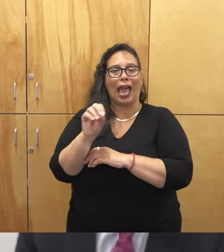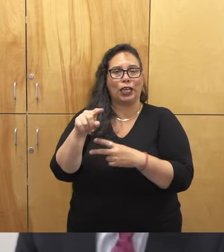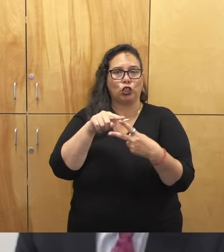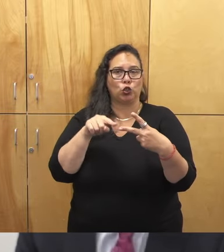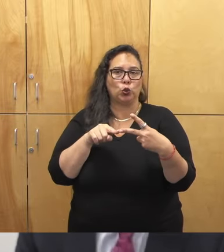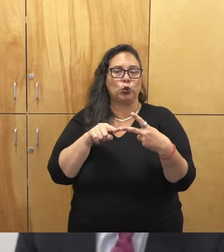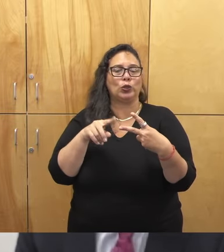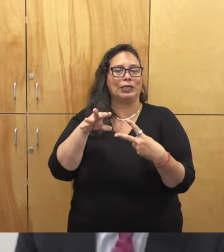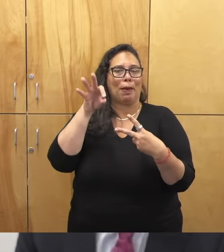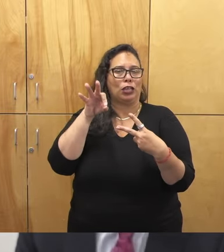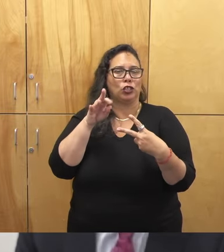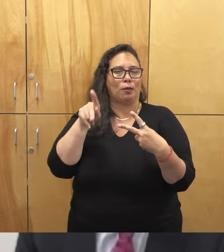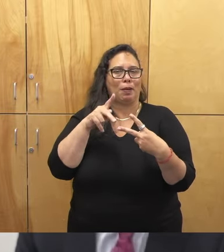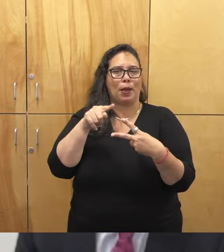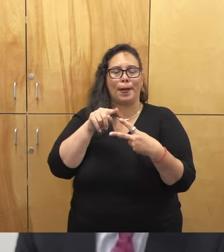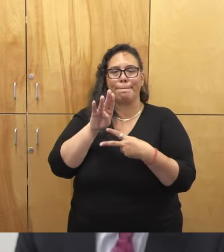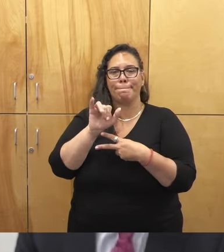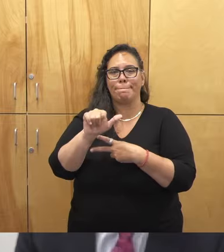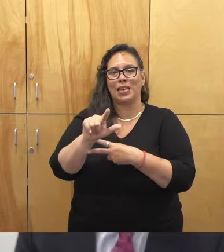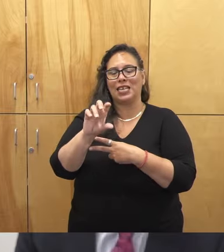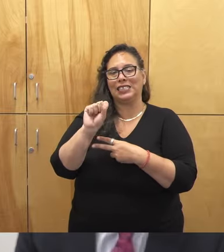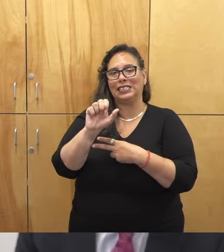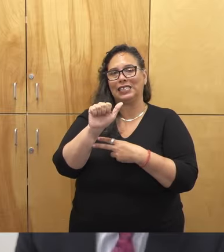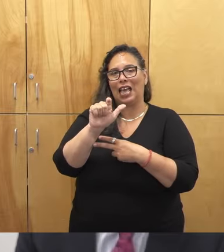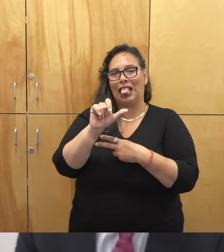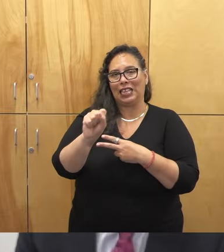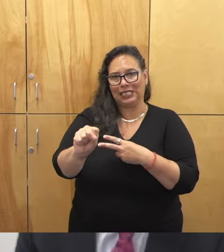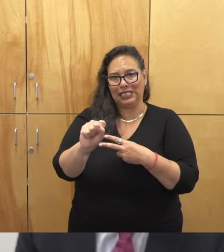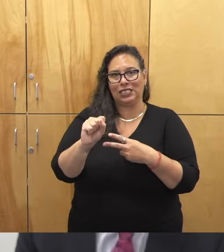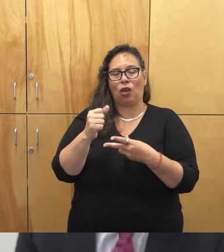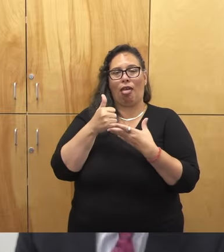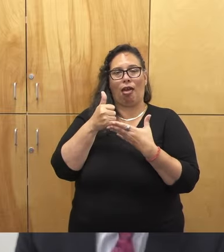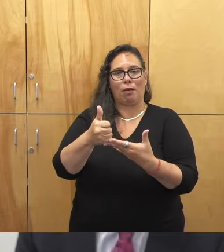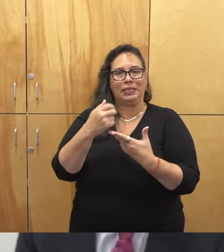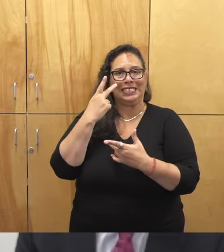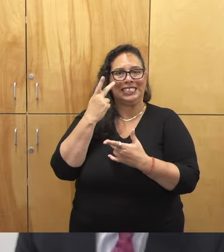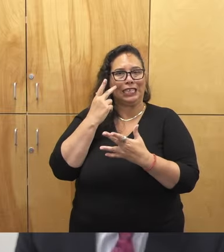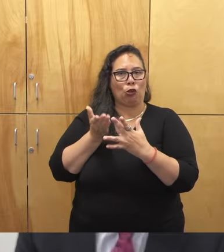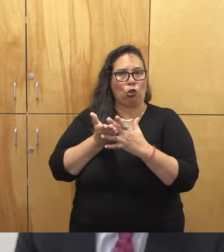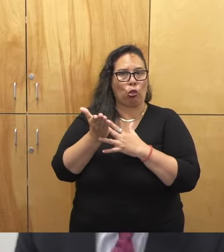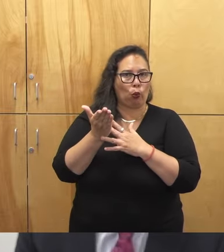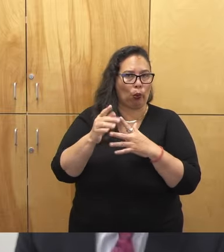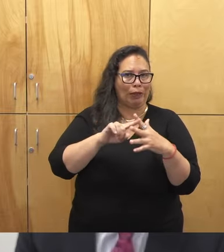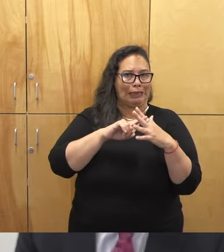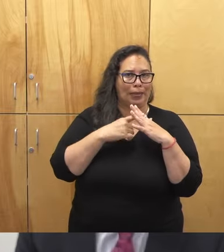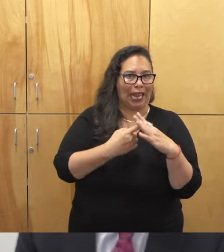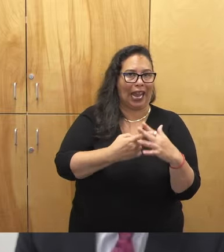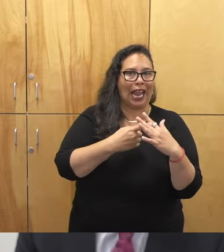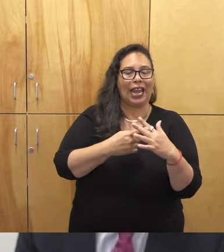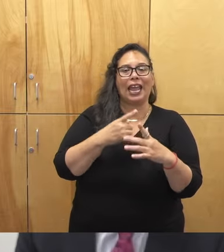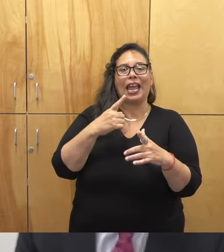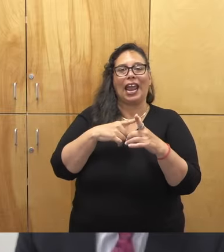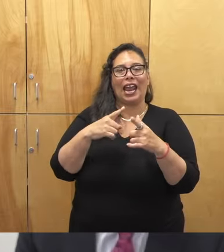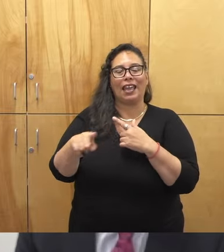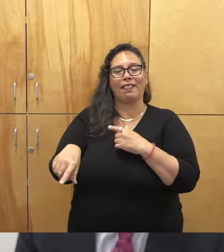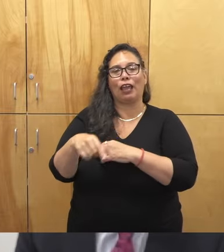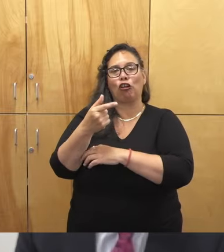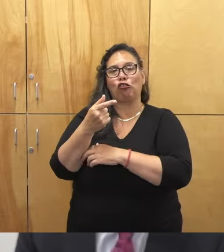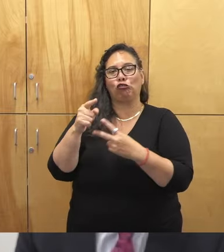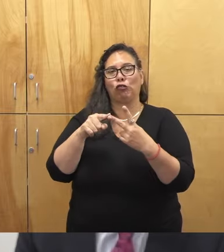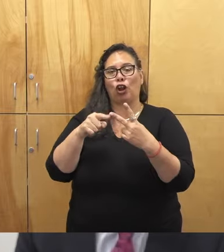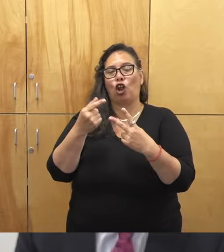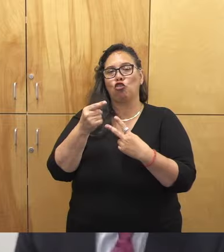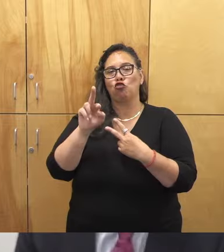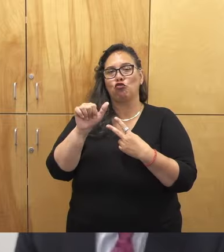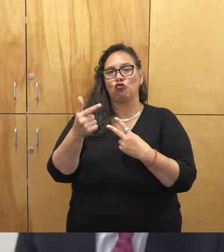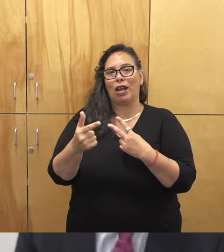Bill Salas, who helped see this all the way through from the initial beginning, and then Greg Mendoza, who